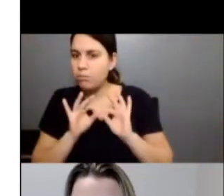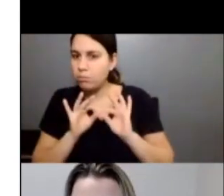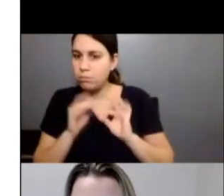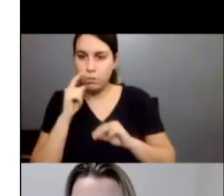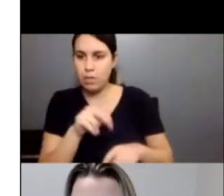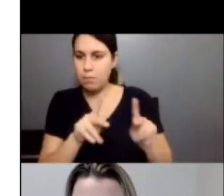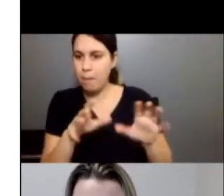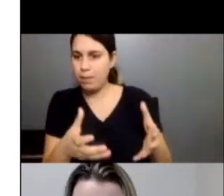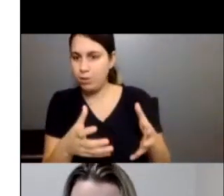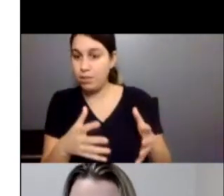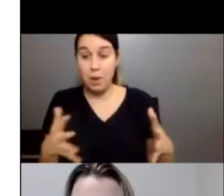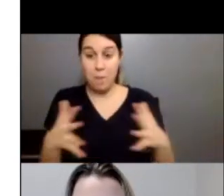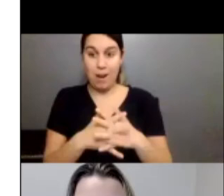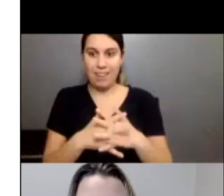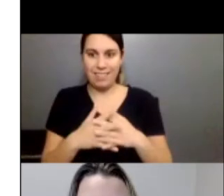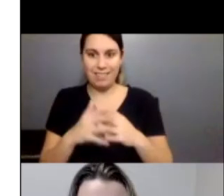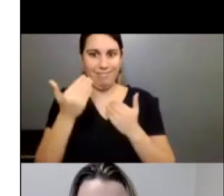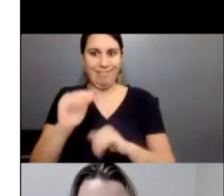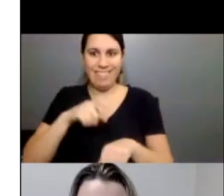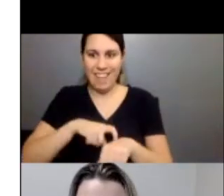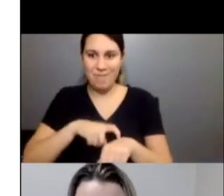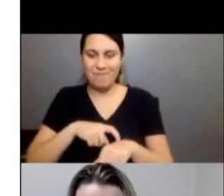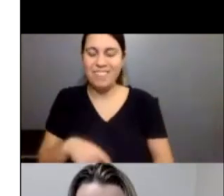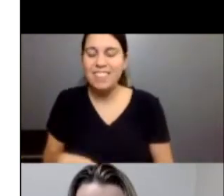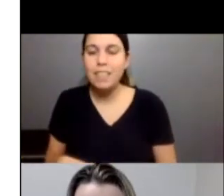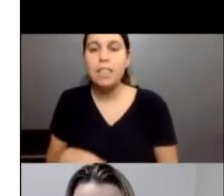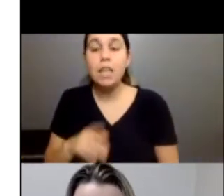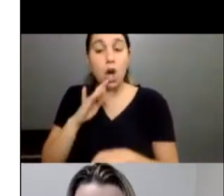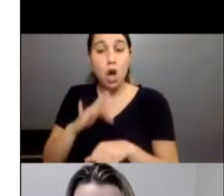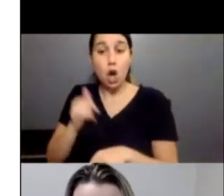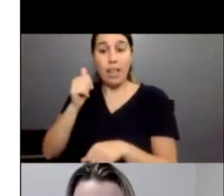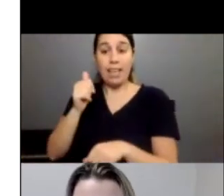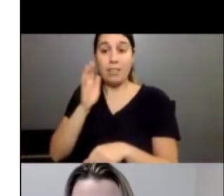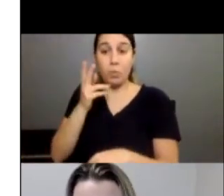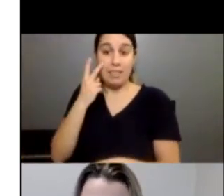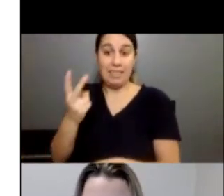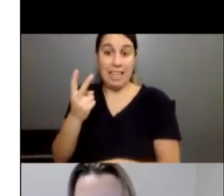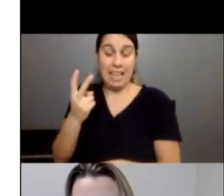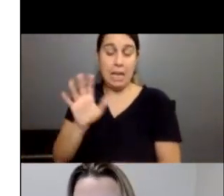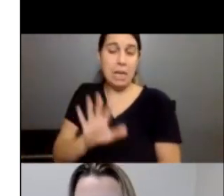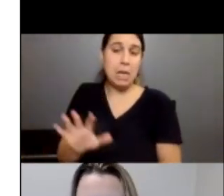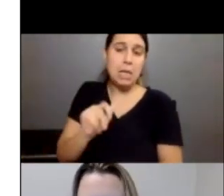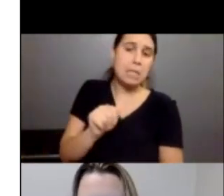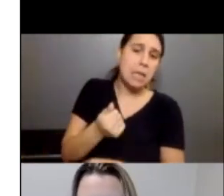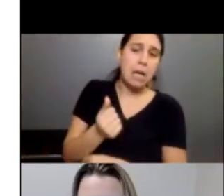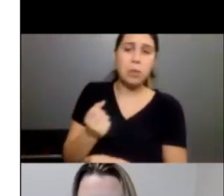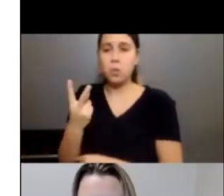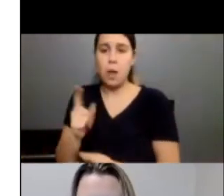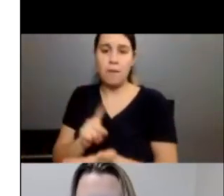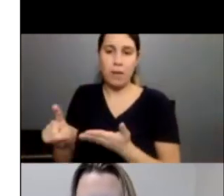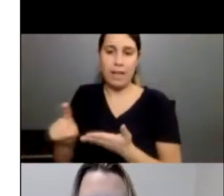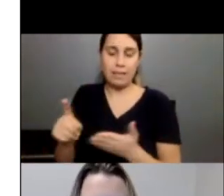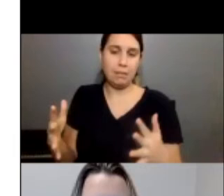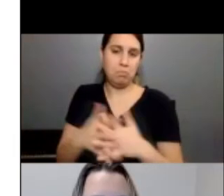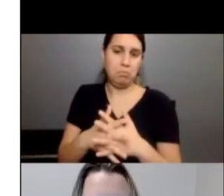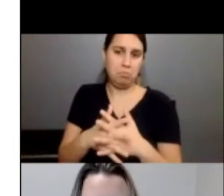population, as pregnancy is time limited. The earliest we usually see patients enter prenatal care is around 10 to 12 weeks, giving at most 30 weeks